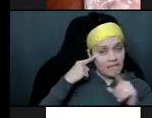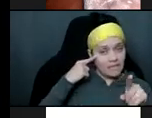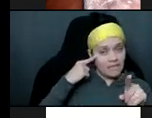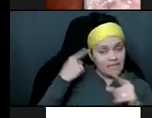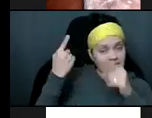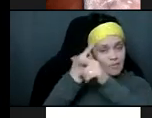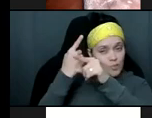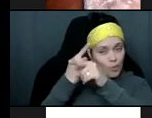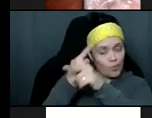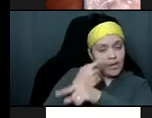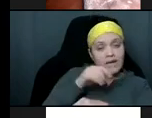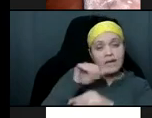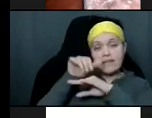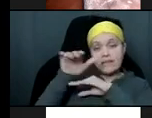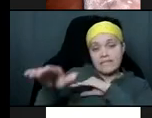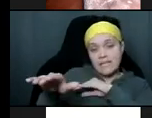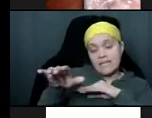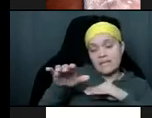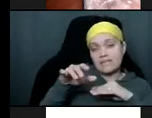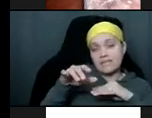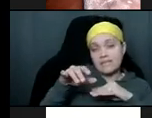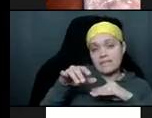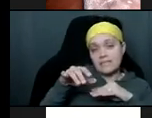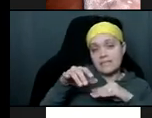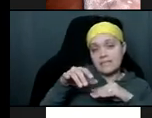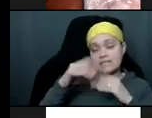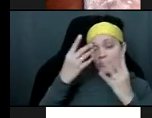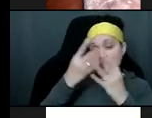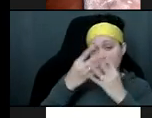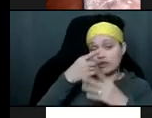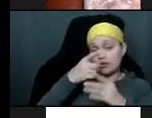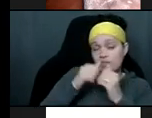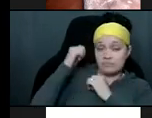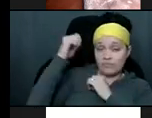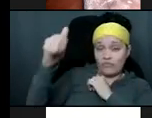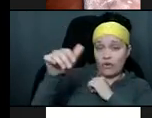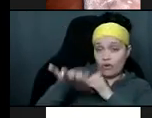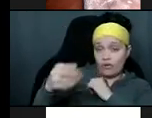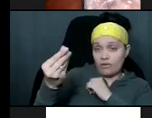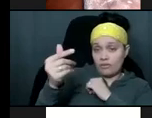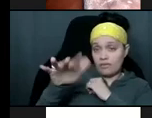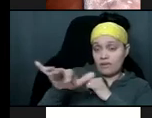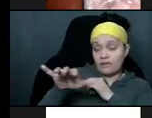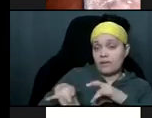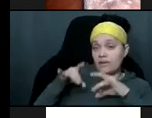appropriate. They initially sent prisoners to this far distant land,